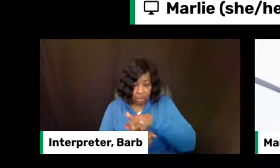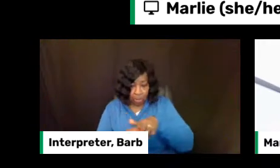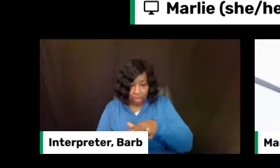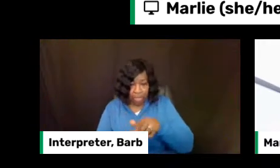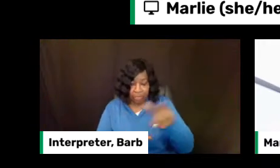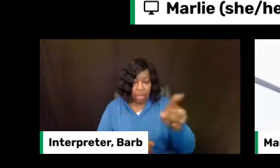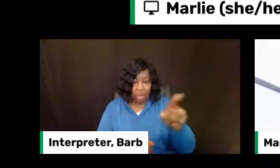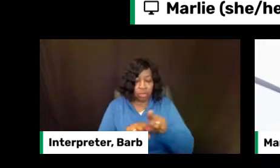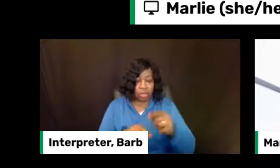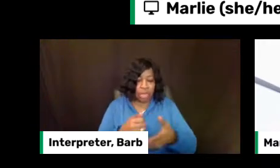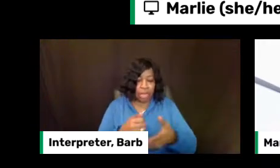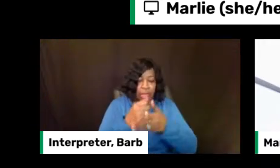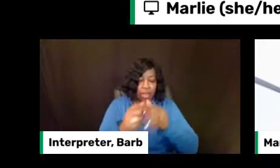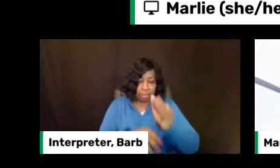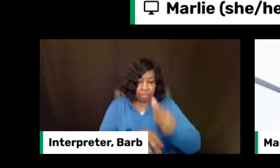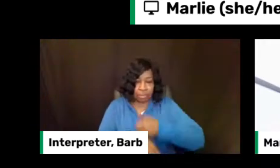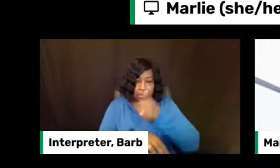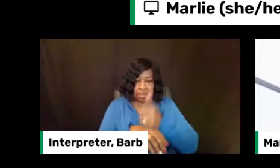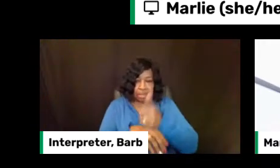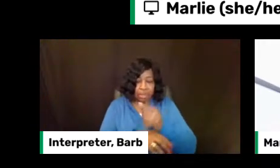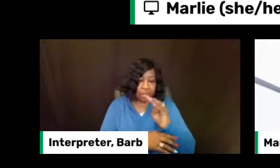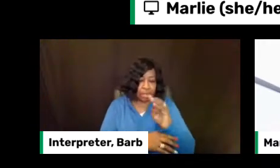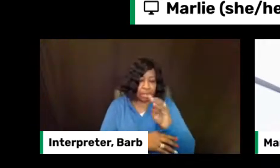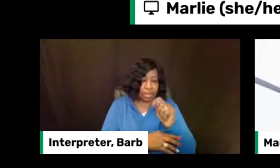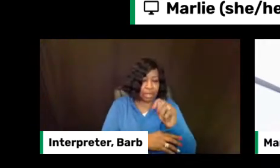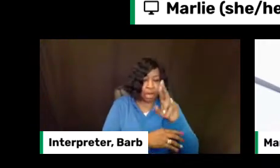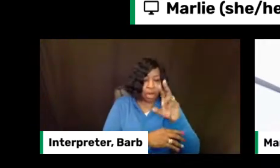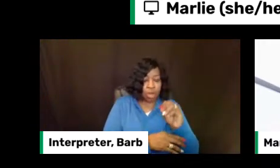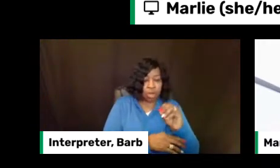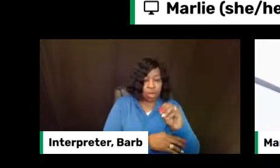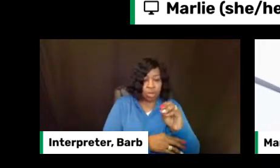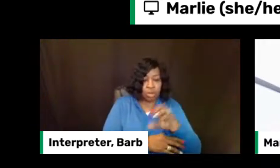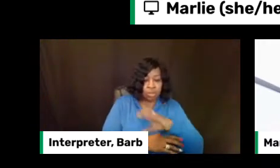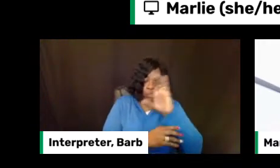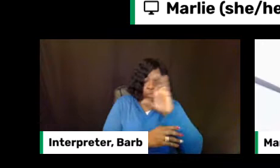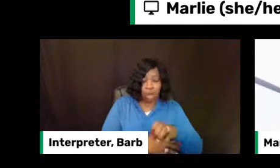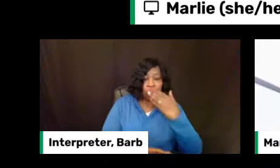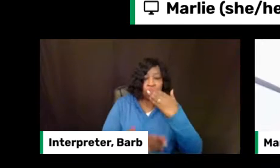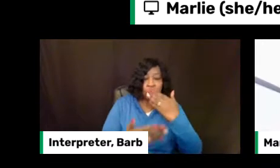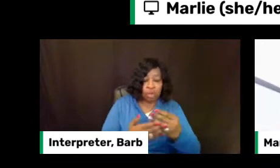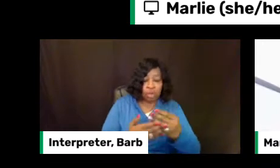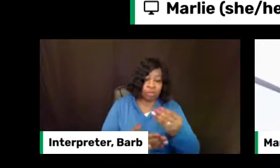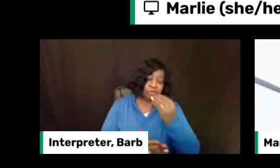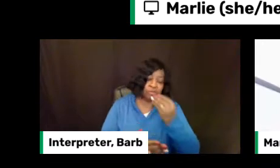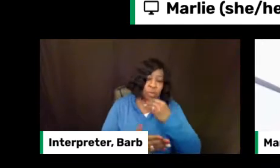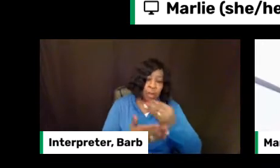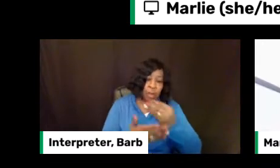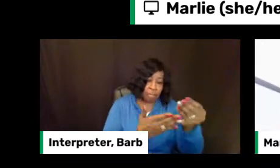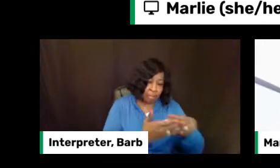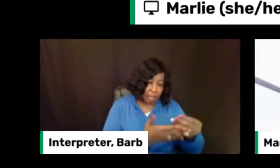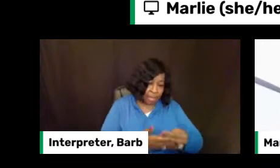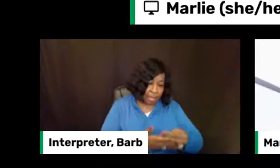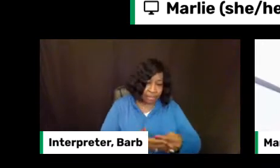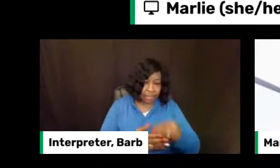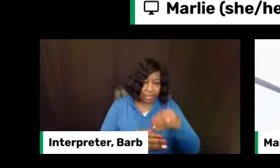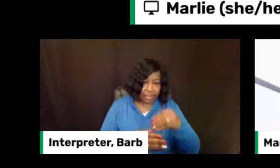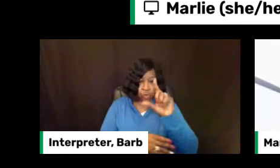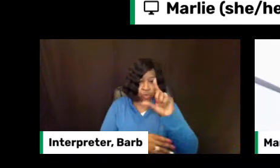Metro Chicago Good Food Purchasing Initiative in 2019.